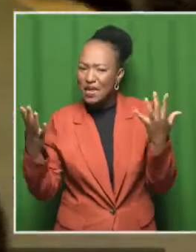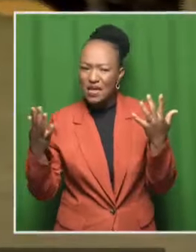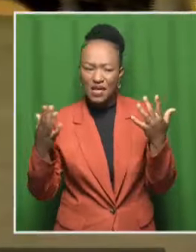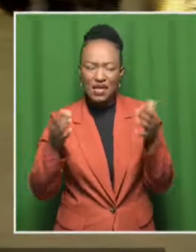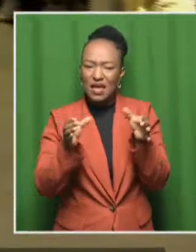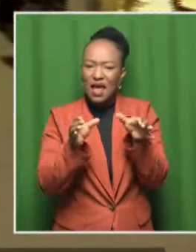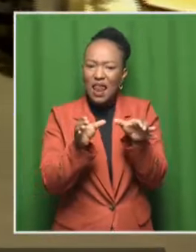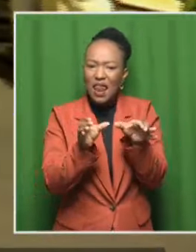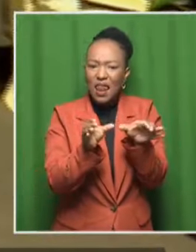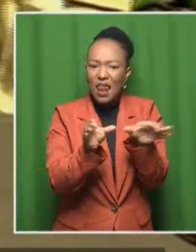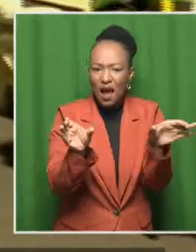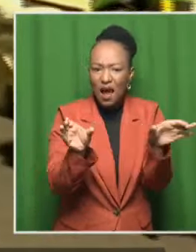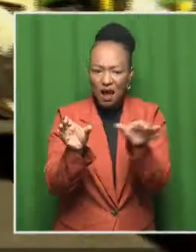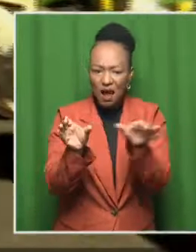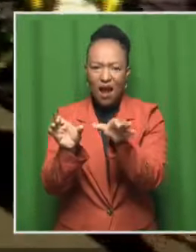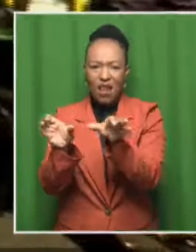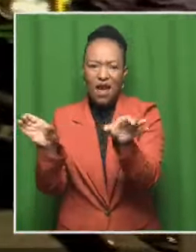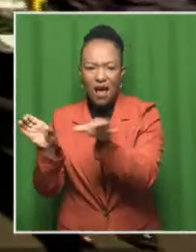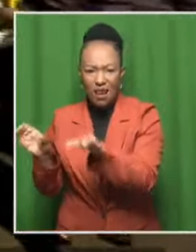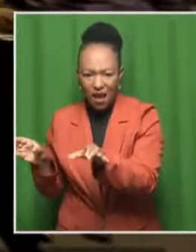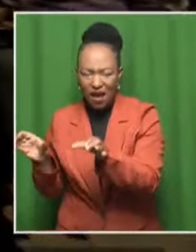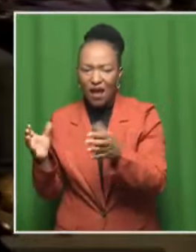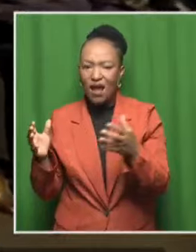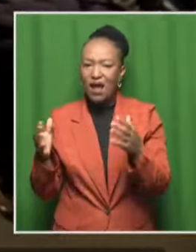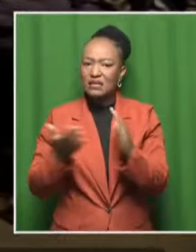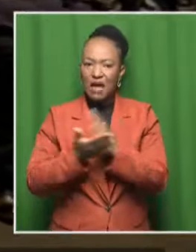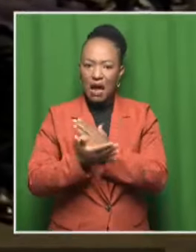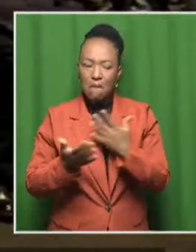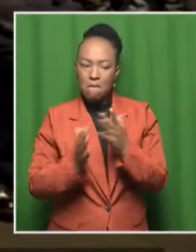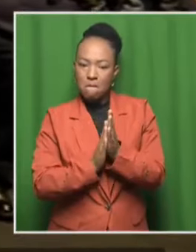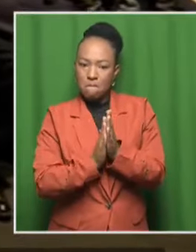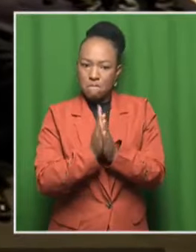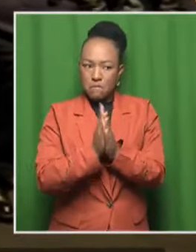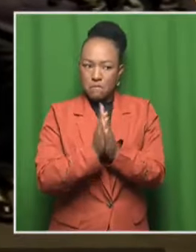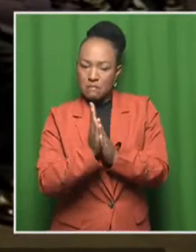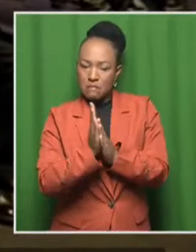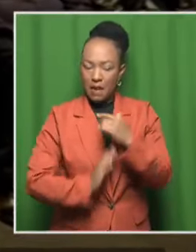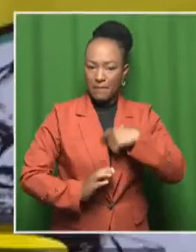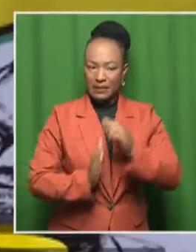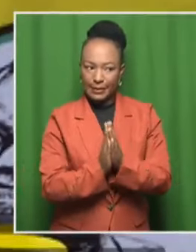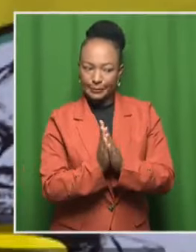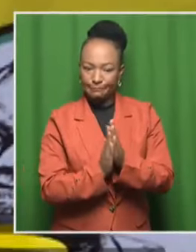activity, naked careerism, and personal ambition.